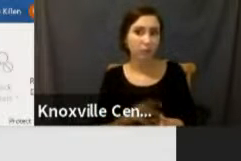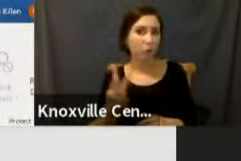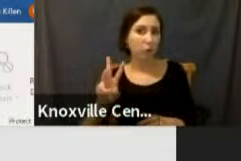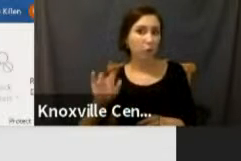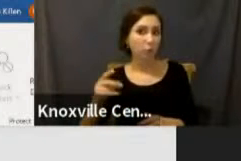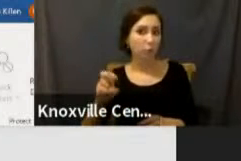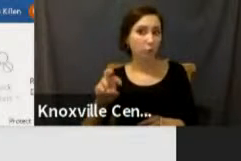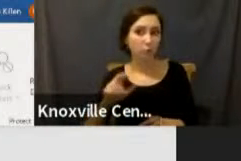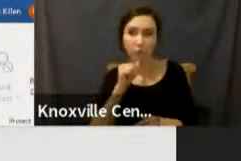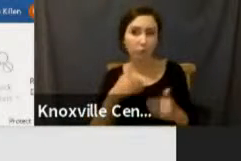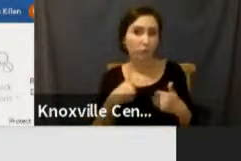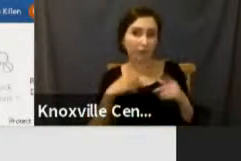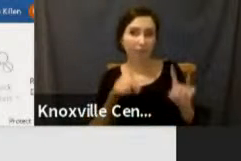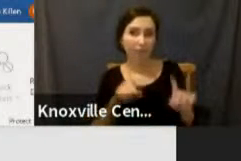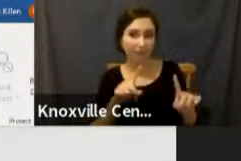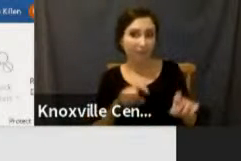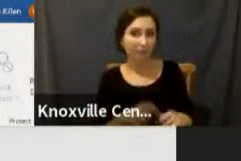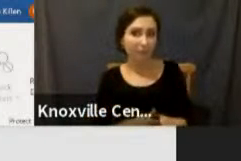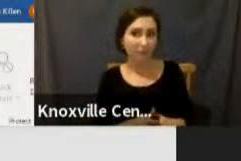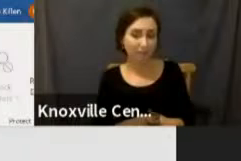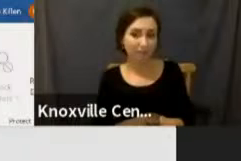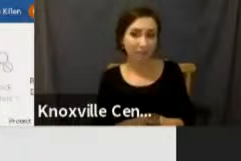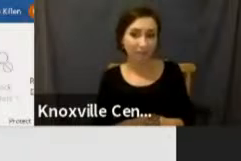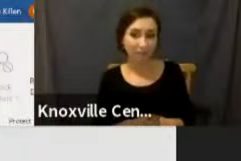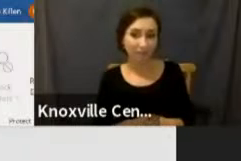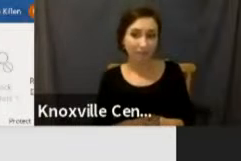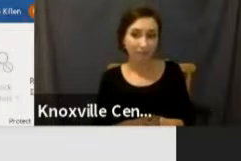testing, but we do. Is that something?